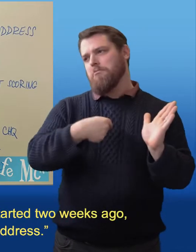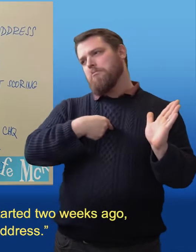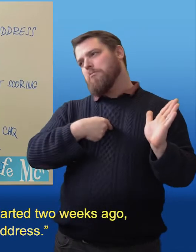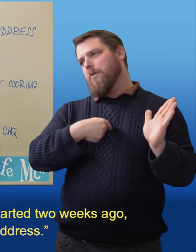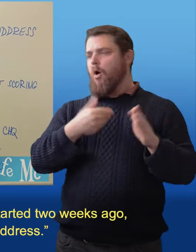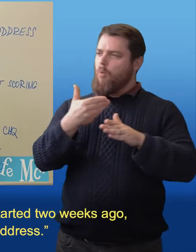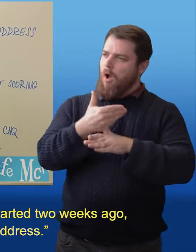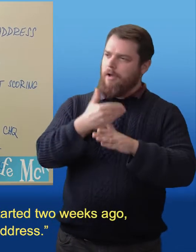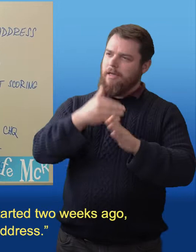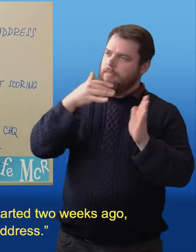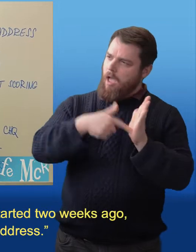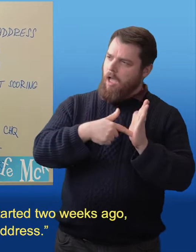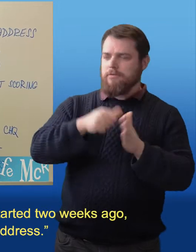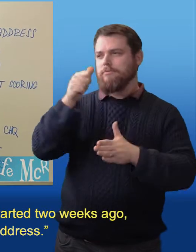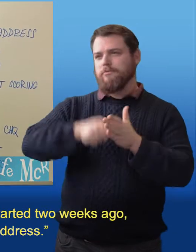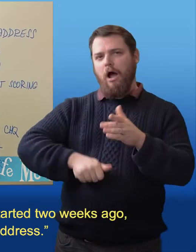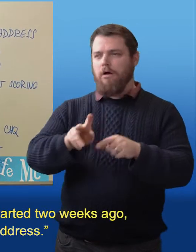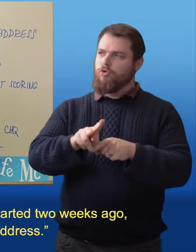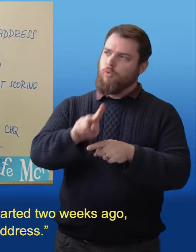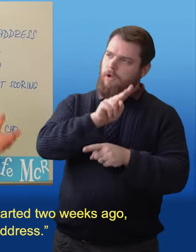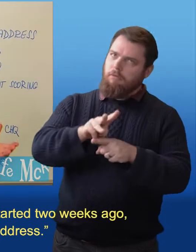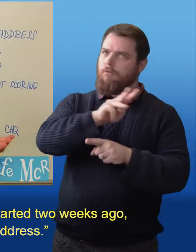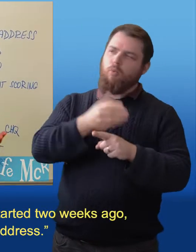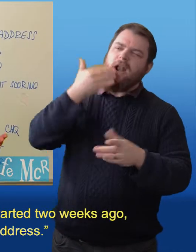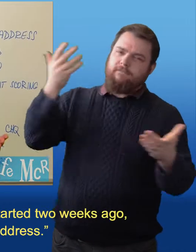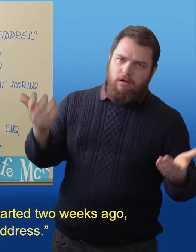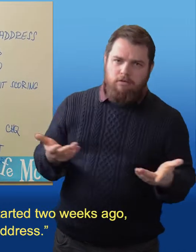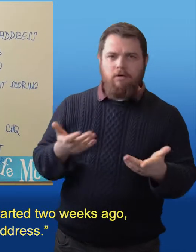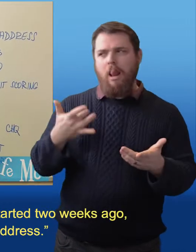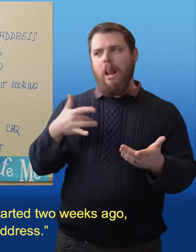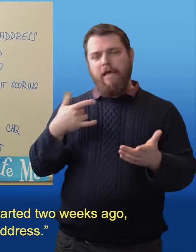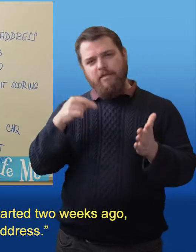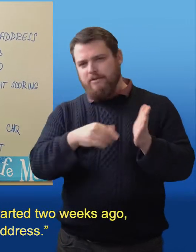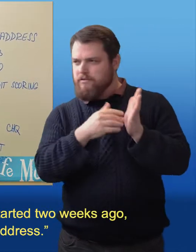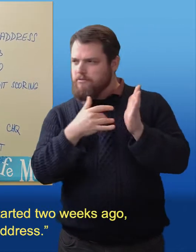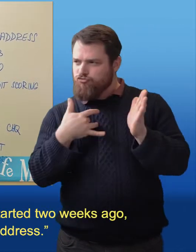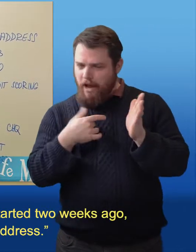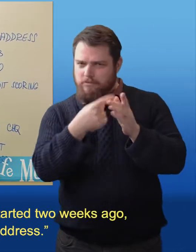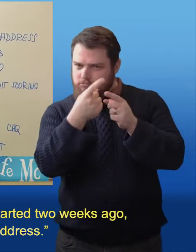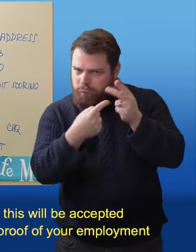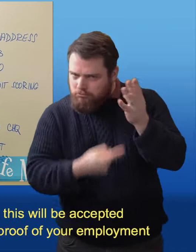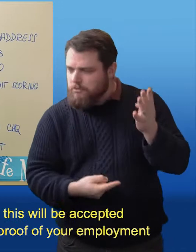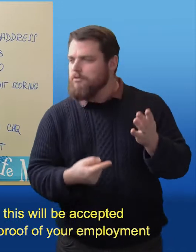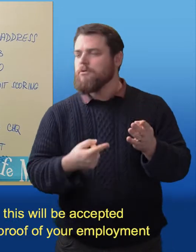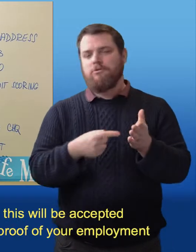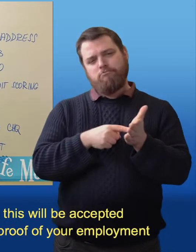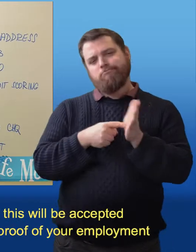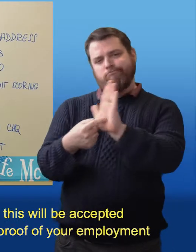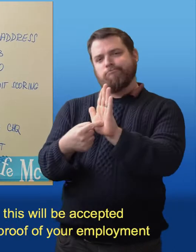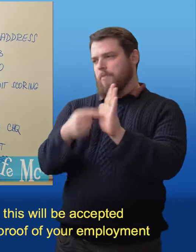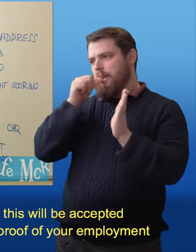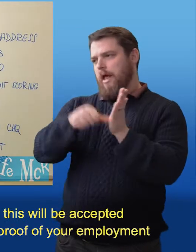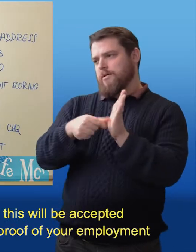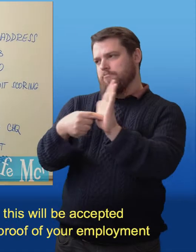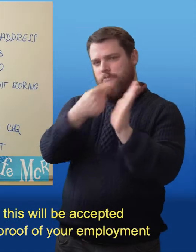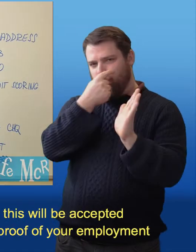Mr. Jones is working for us, started 2 weeks ago, and he lives at this address. Take it to the bank as well,